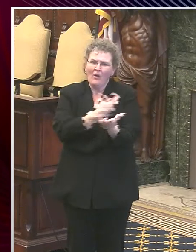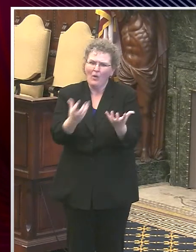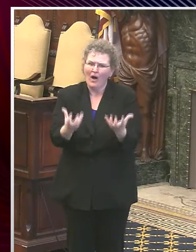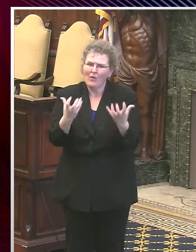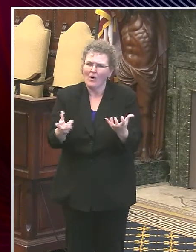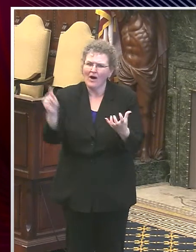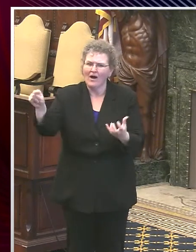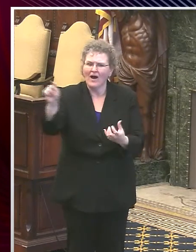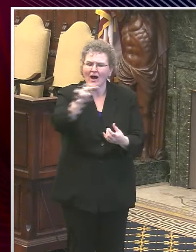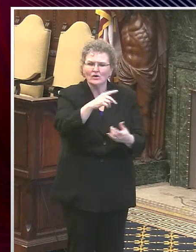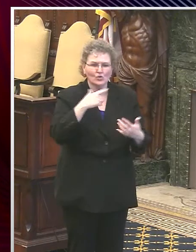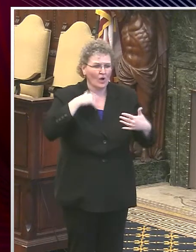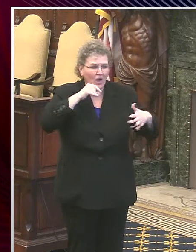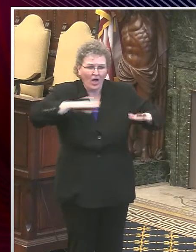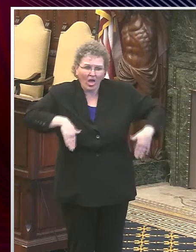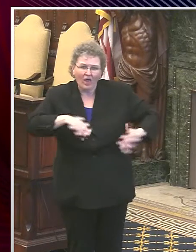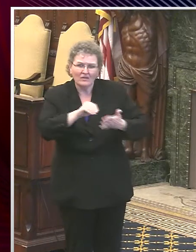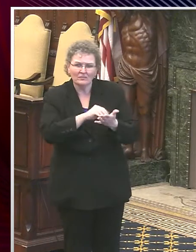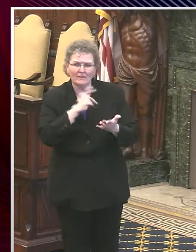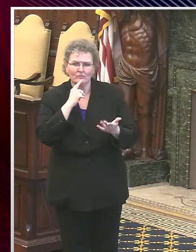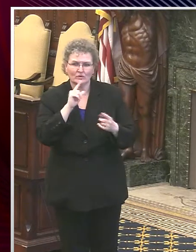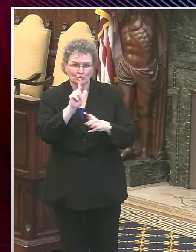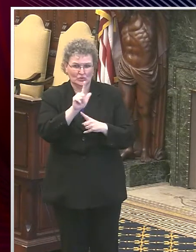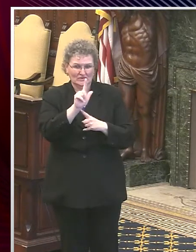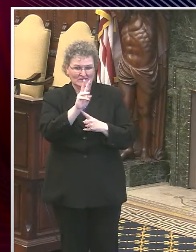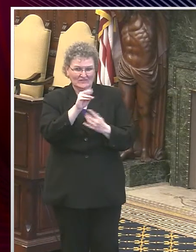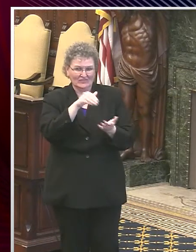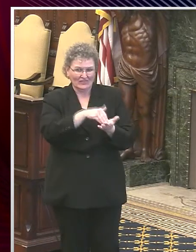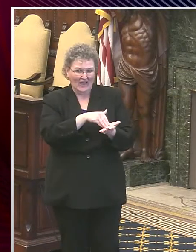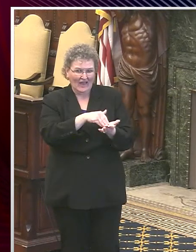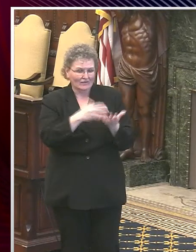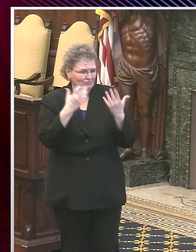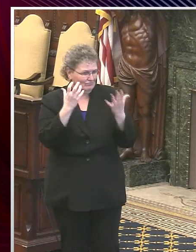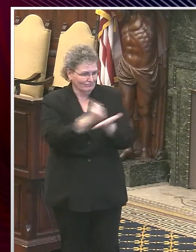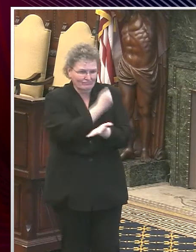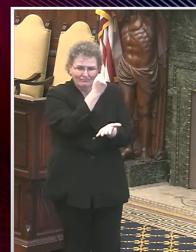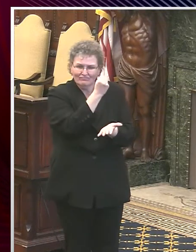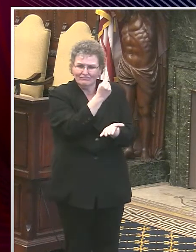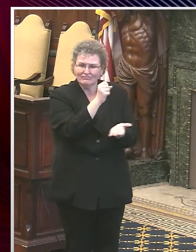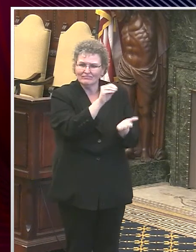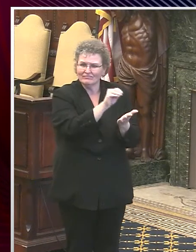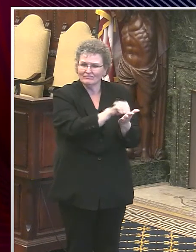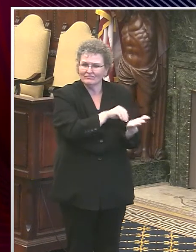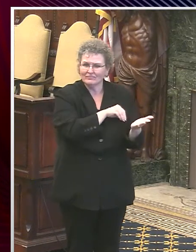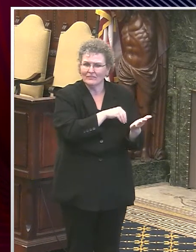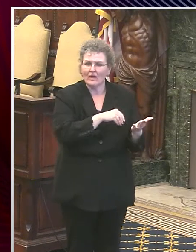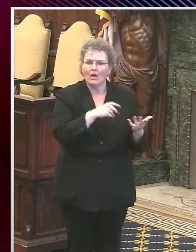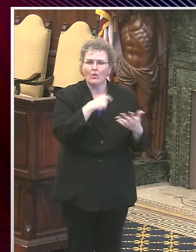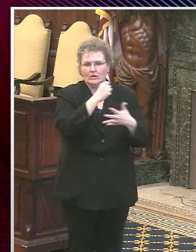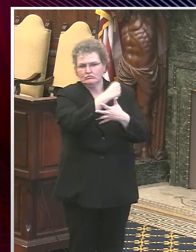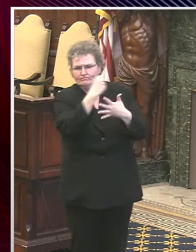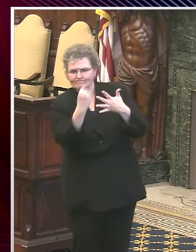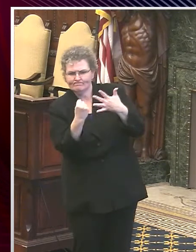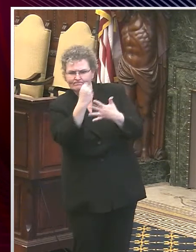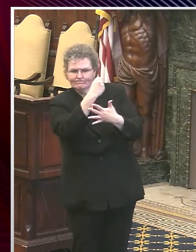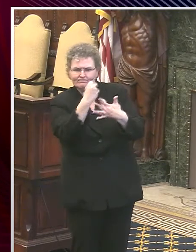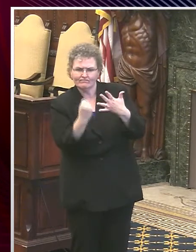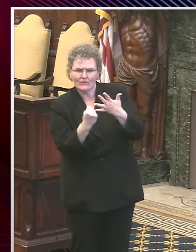There's an additional 26,000 people who signed up, whose names are now removed. because we now know that they've been